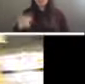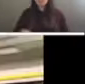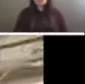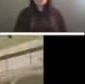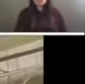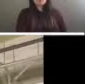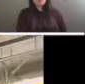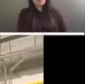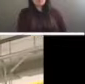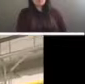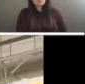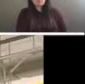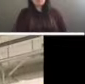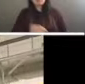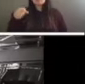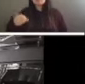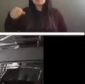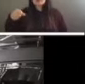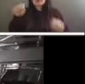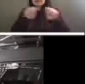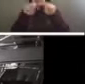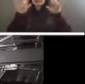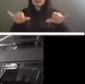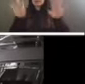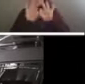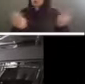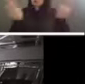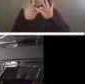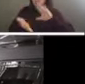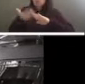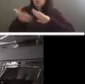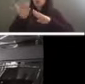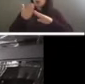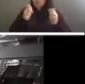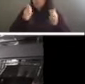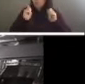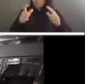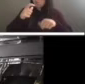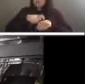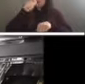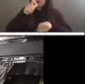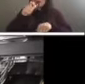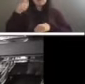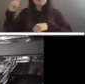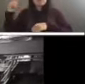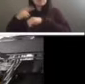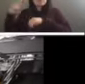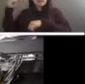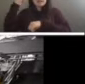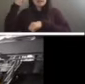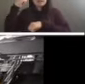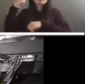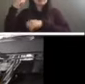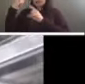the bag systems are operating all of the time. There are flights leaving at all hours of the day.